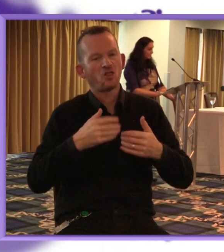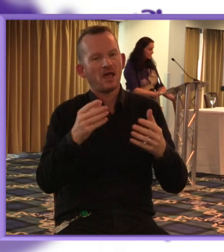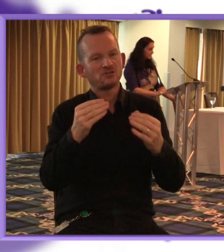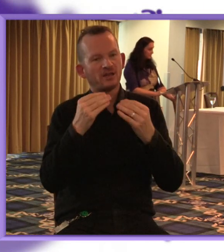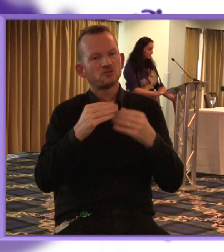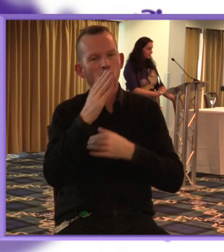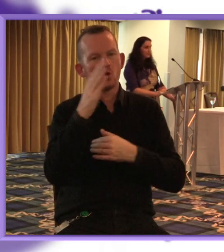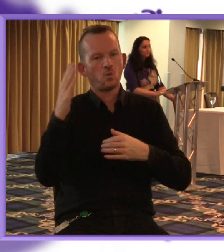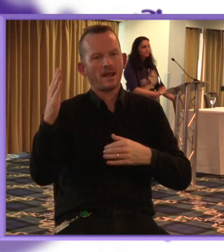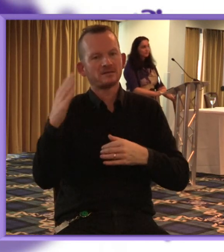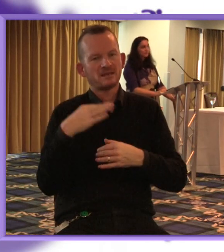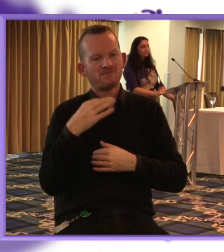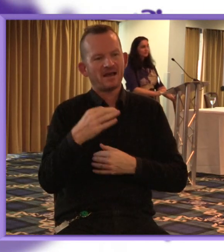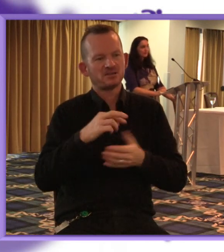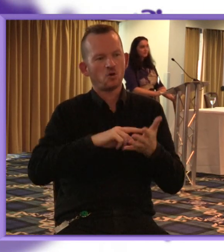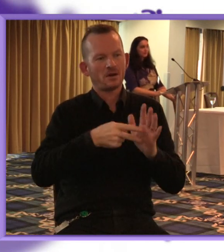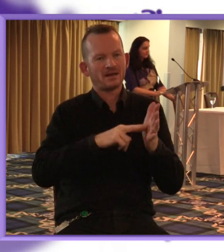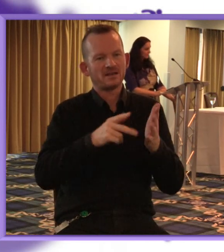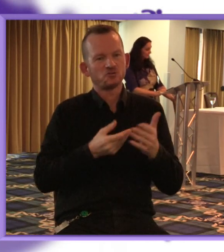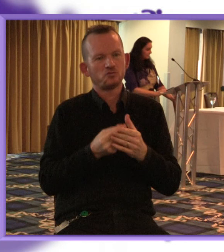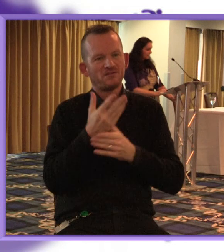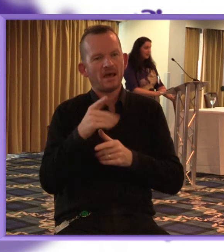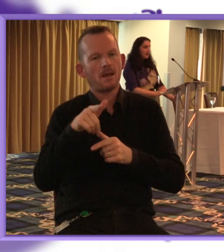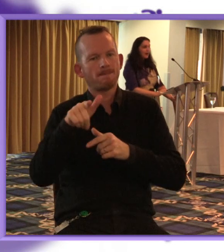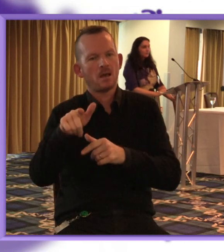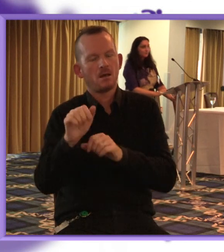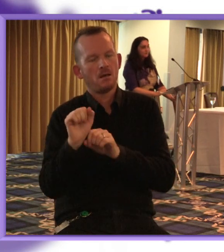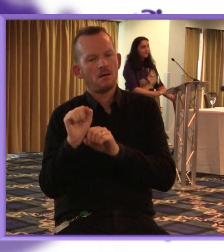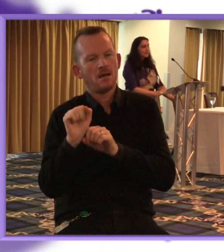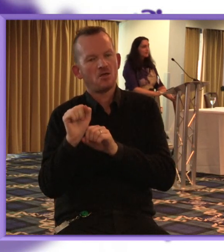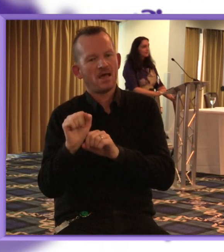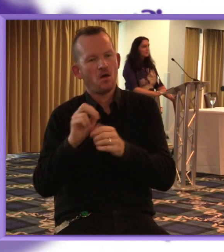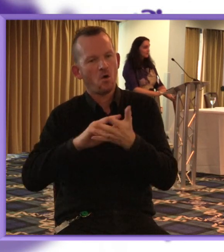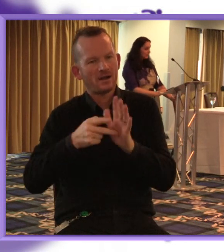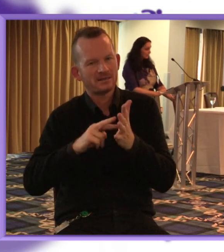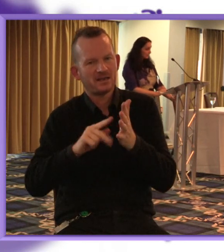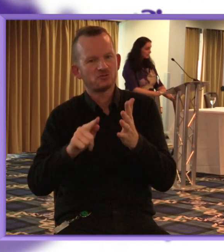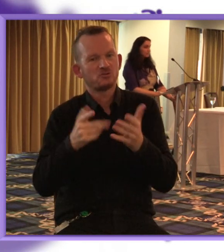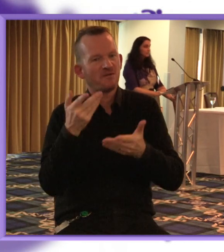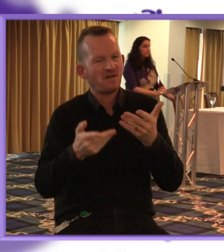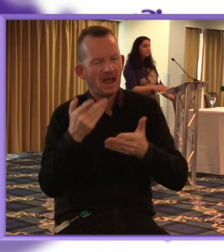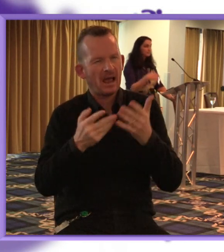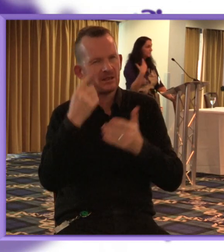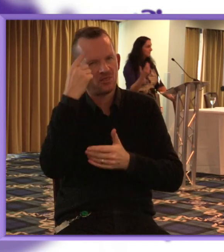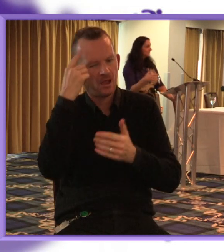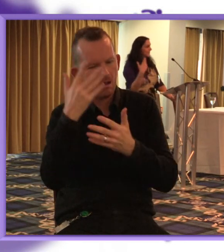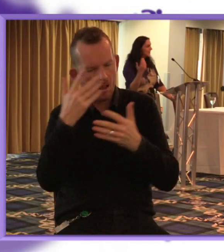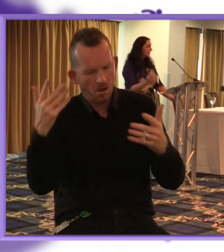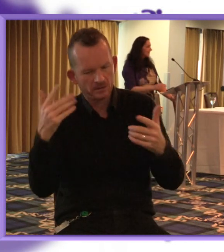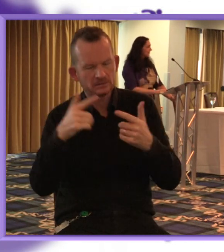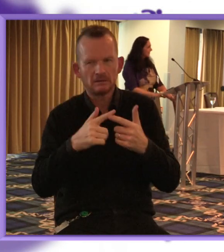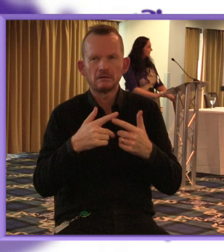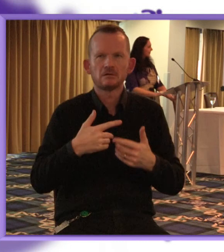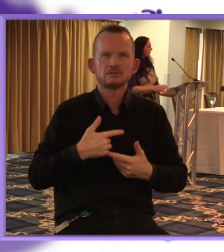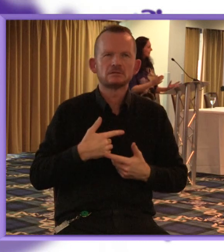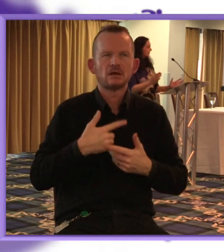organisations to bid for support to develop Schwartz rounds in their organisations. To be fair, I didn't give it a lot of thought. I was still bathing